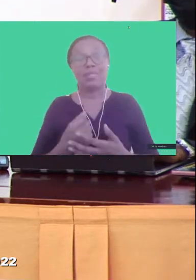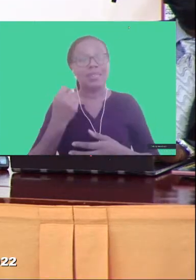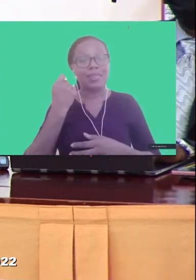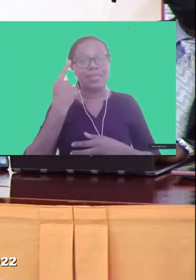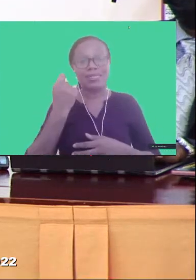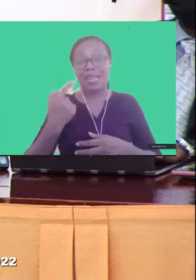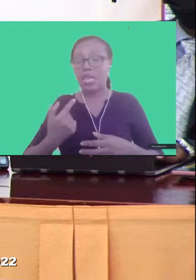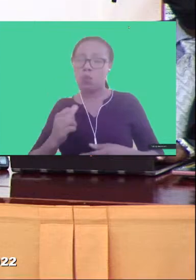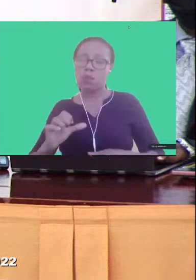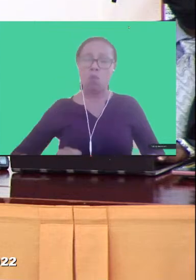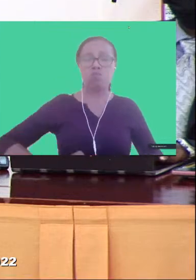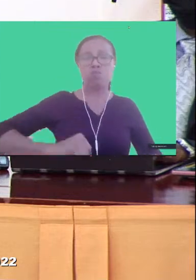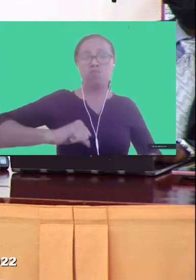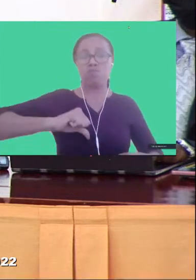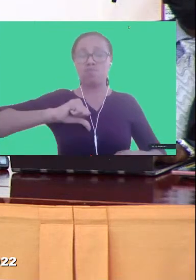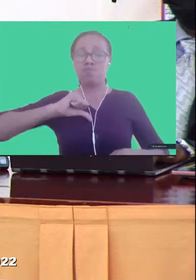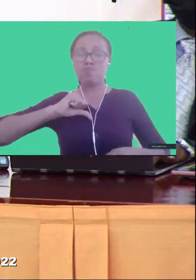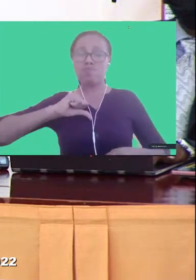our ability